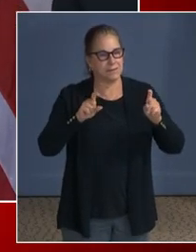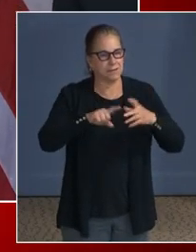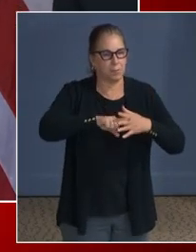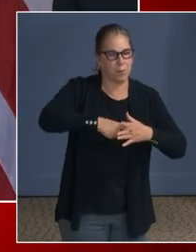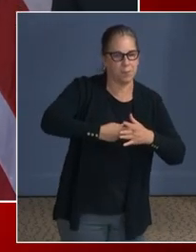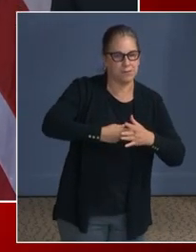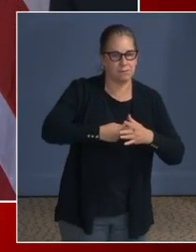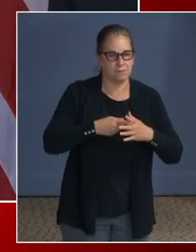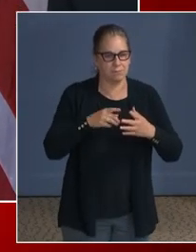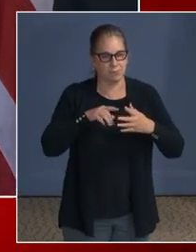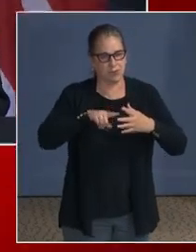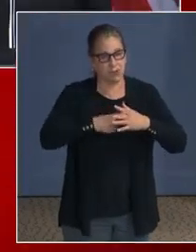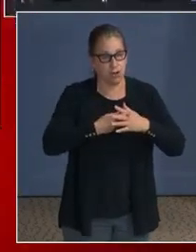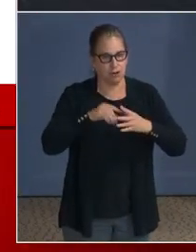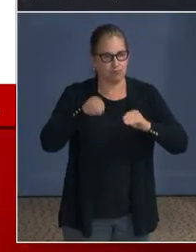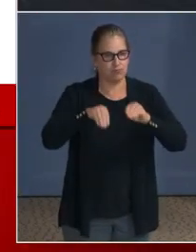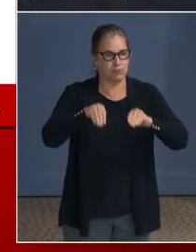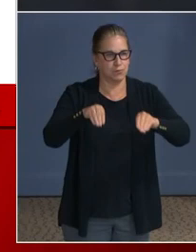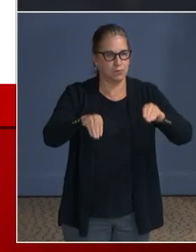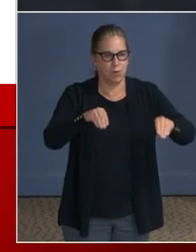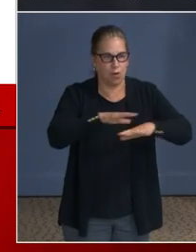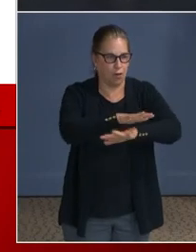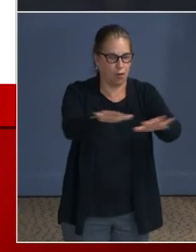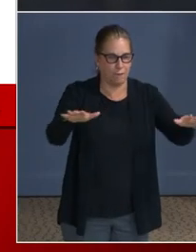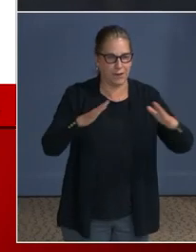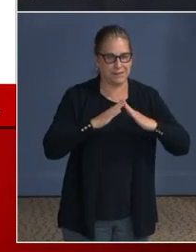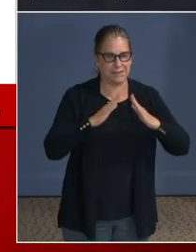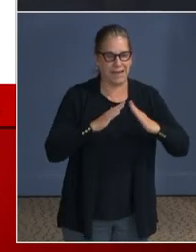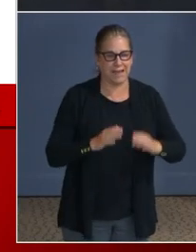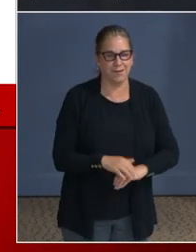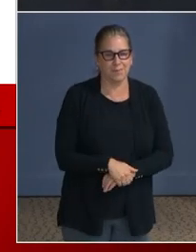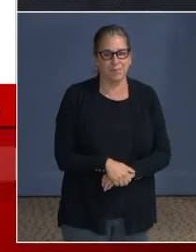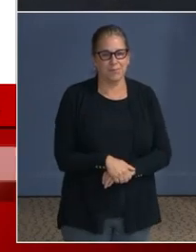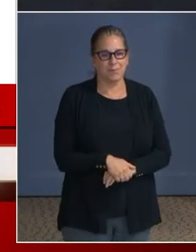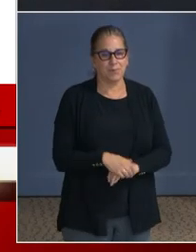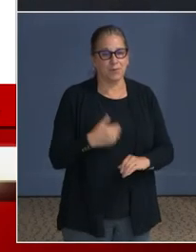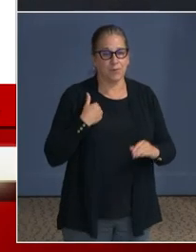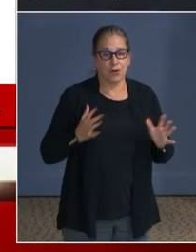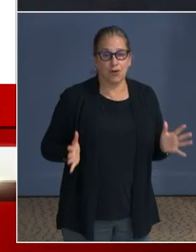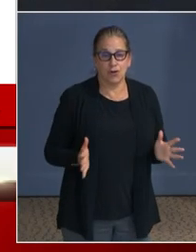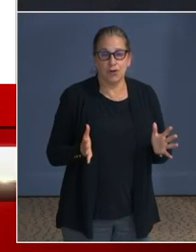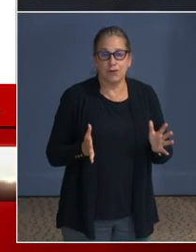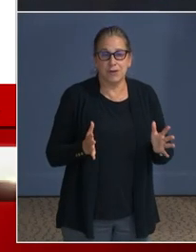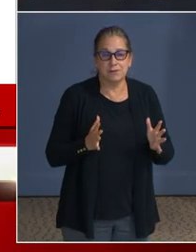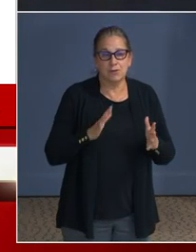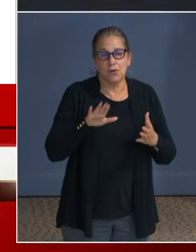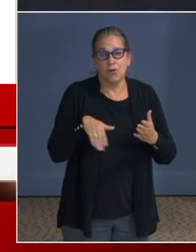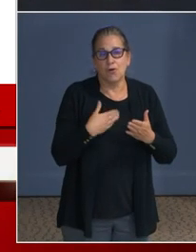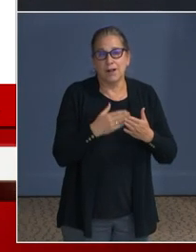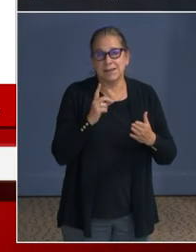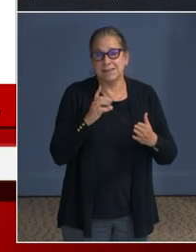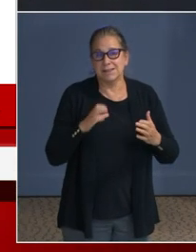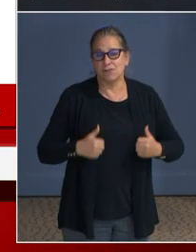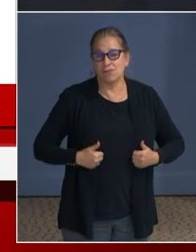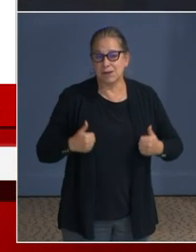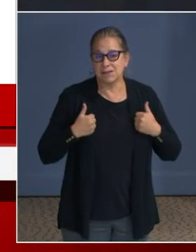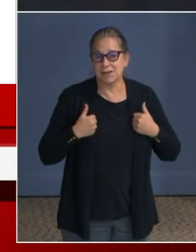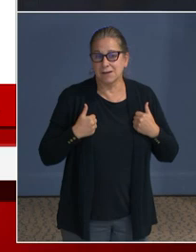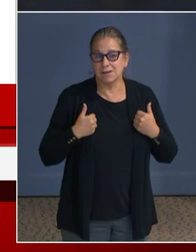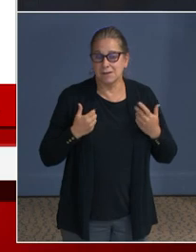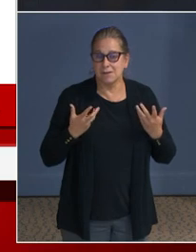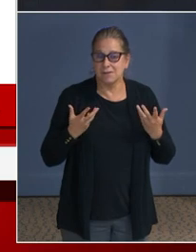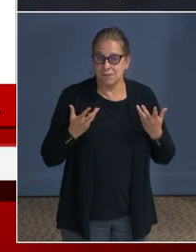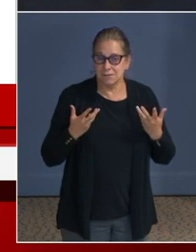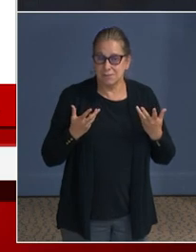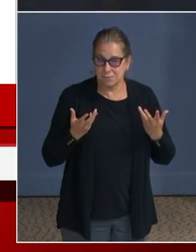to start by contacting their own health provider if you feel sick or believe you have